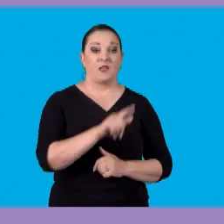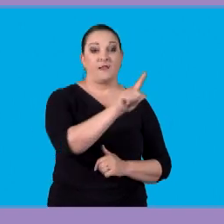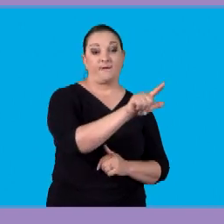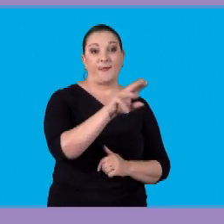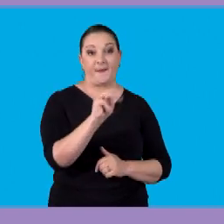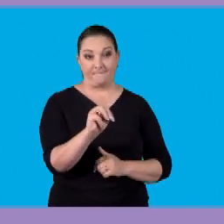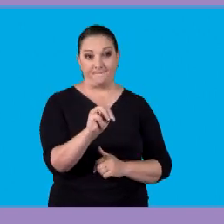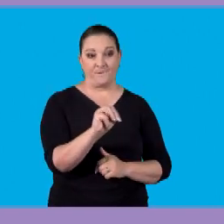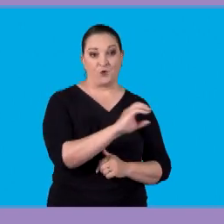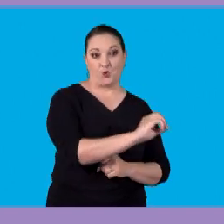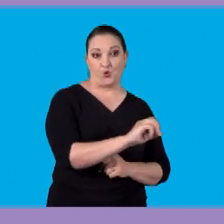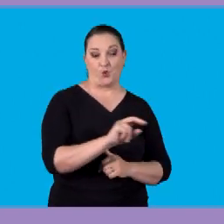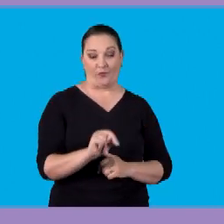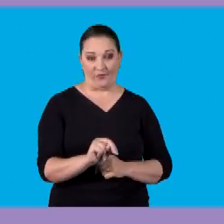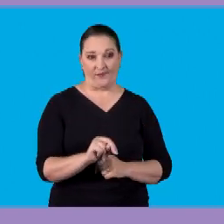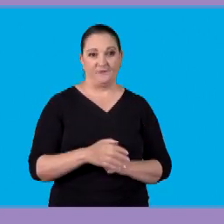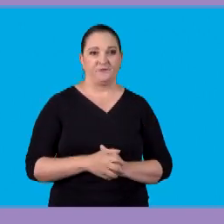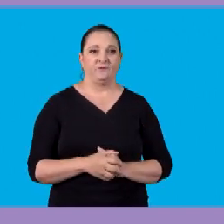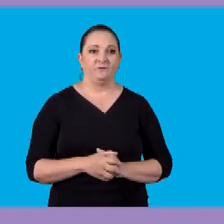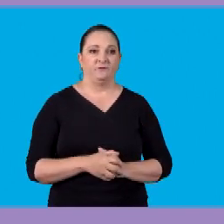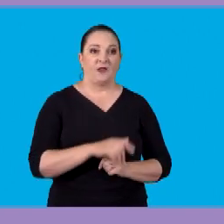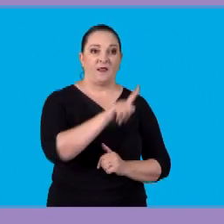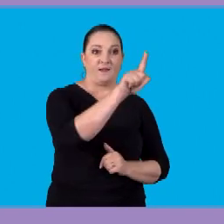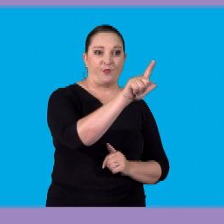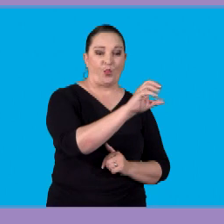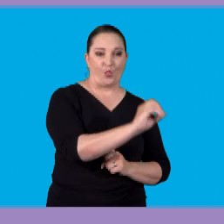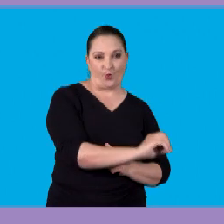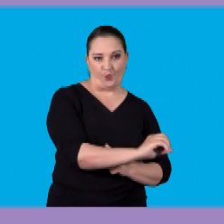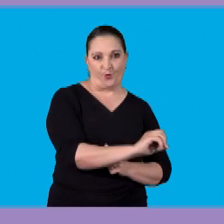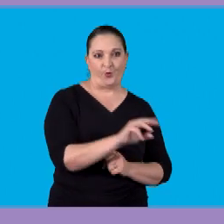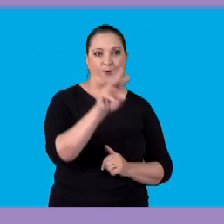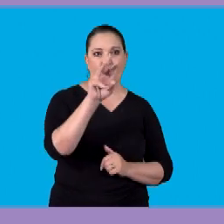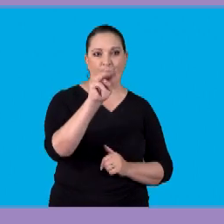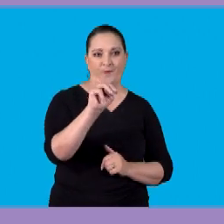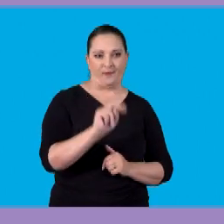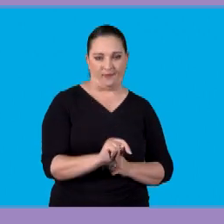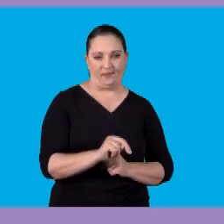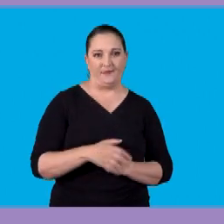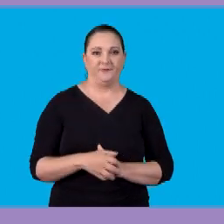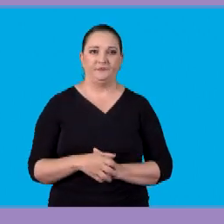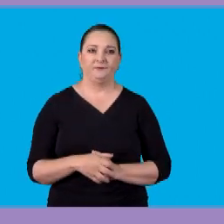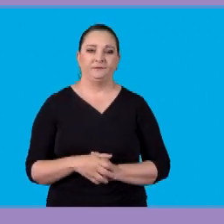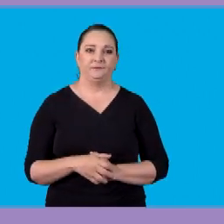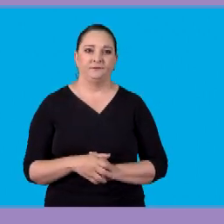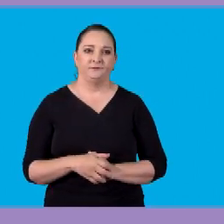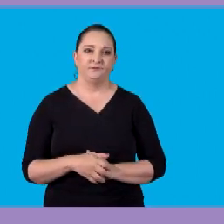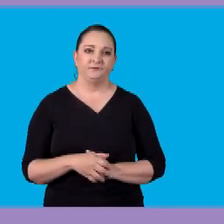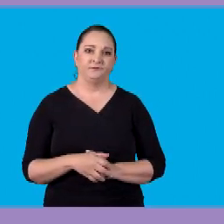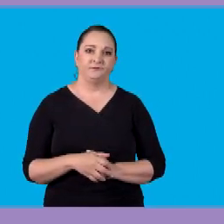So LM is parallel to ON and LO is parallel to